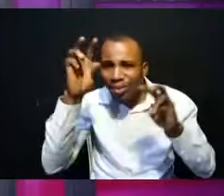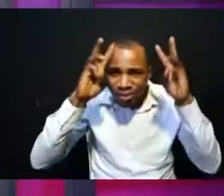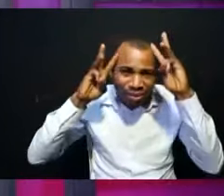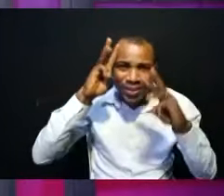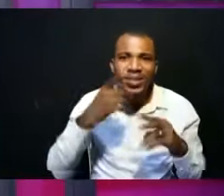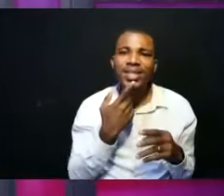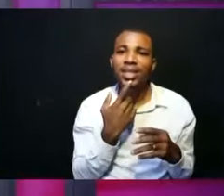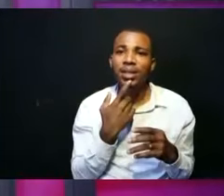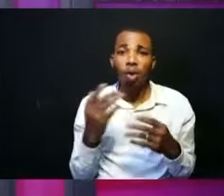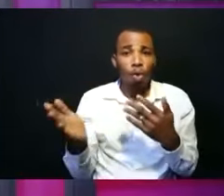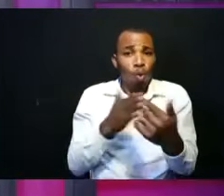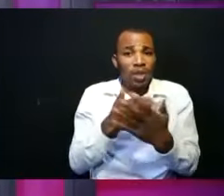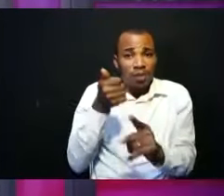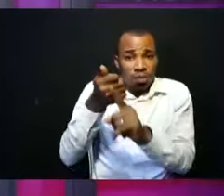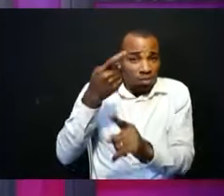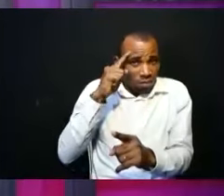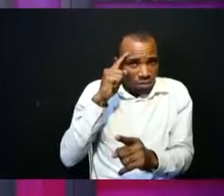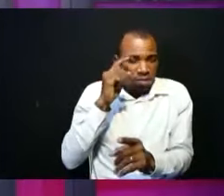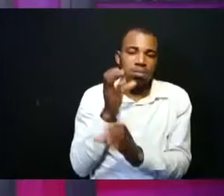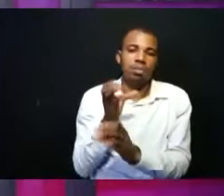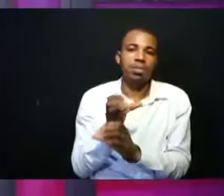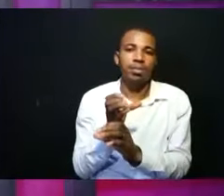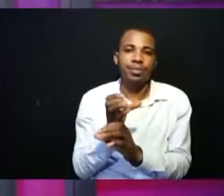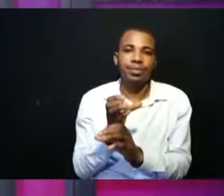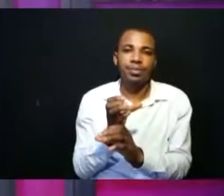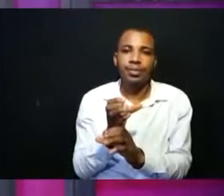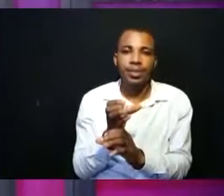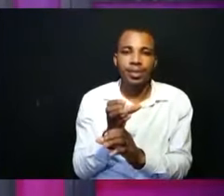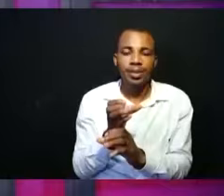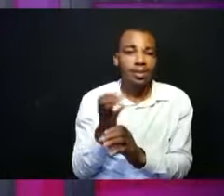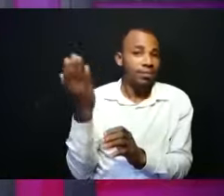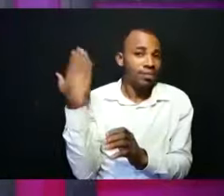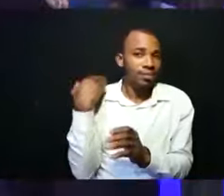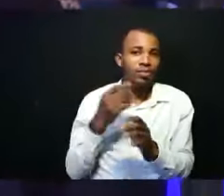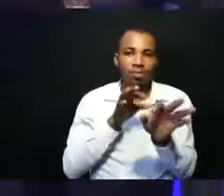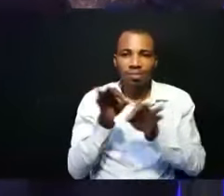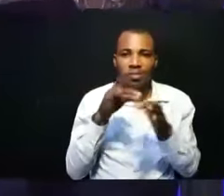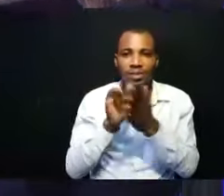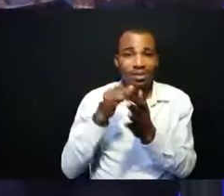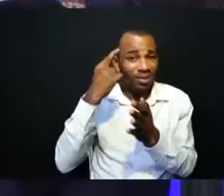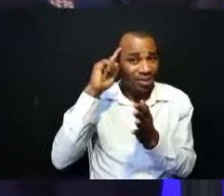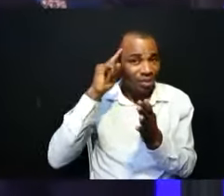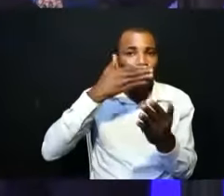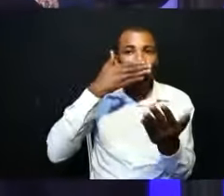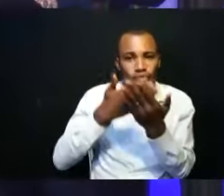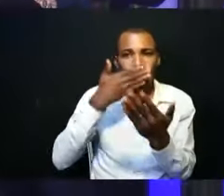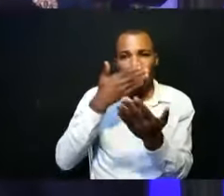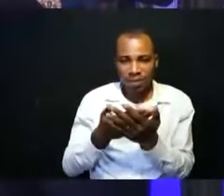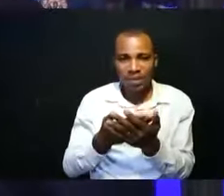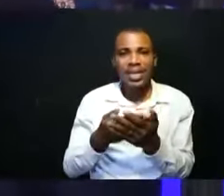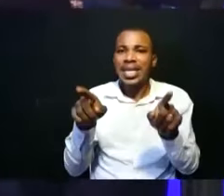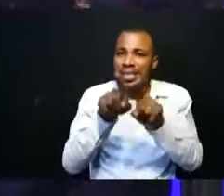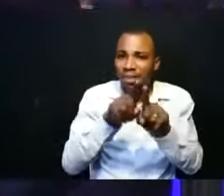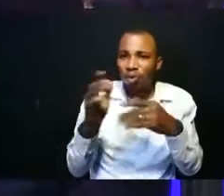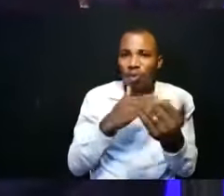be careful what you think. We spoke about good thinking. You should also be careful what you